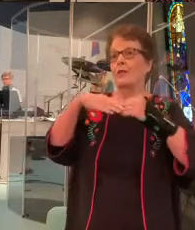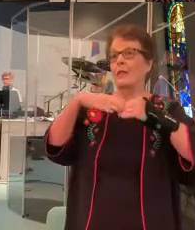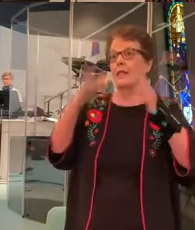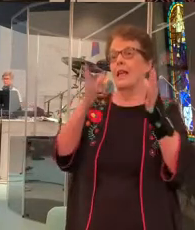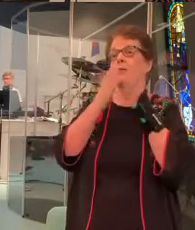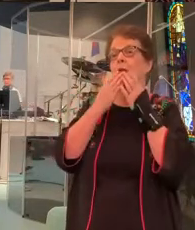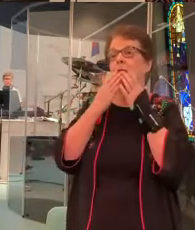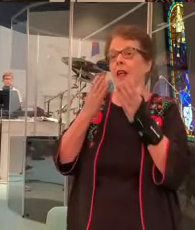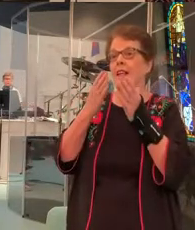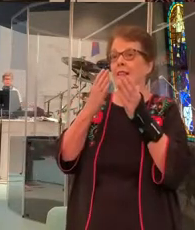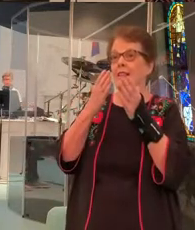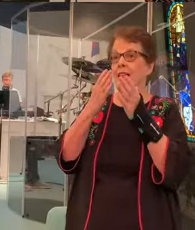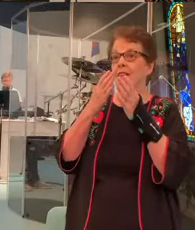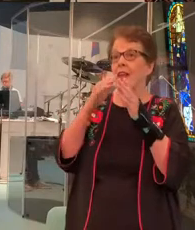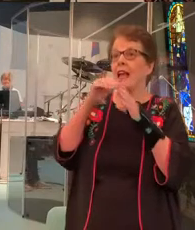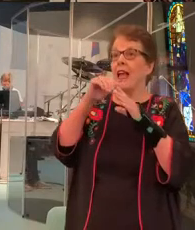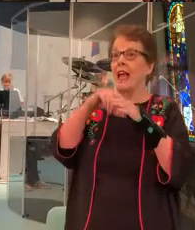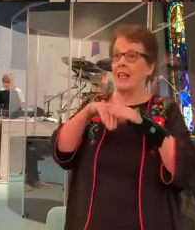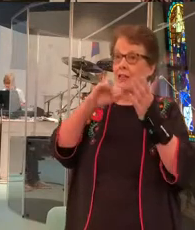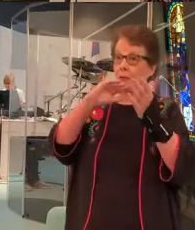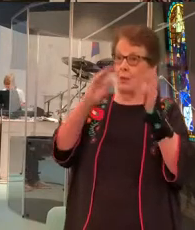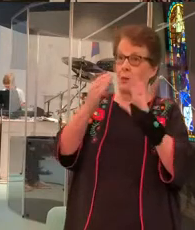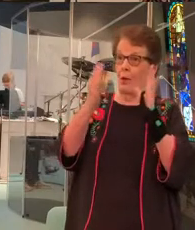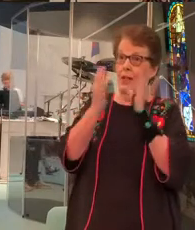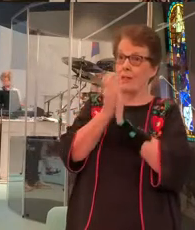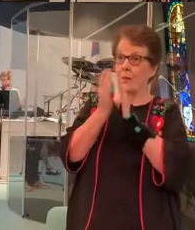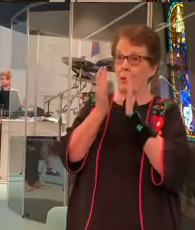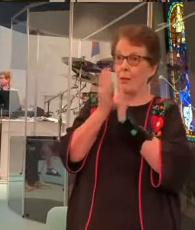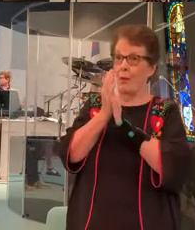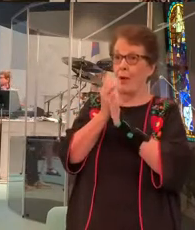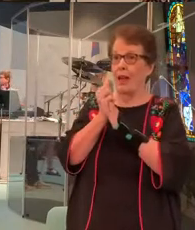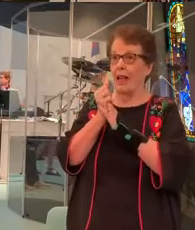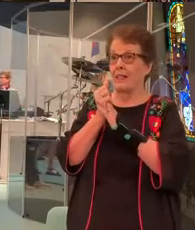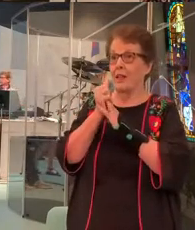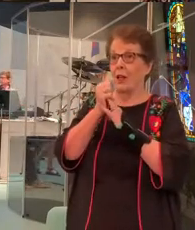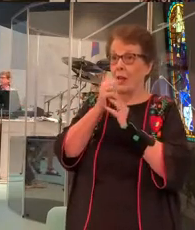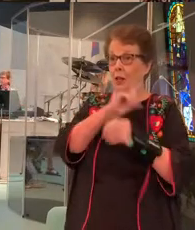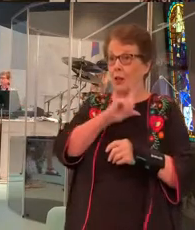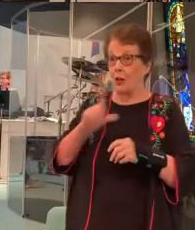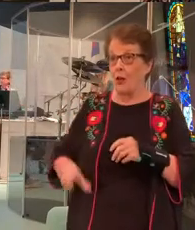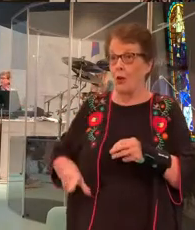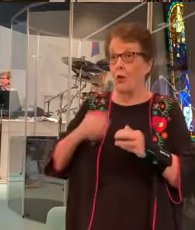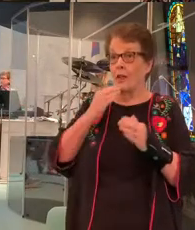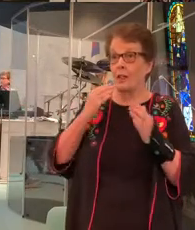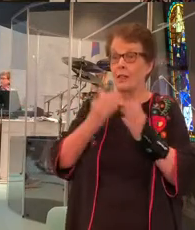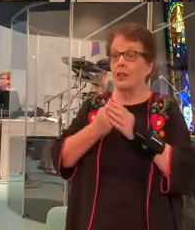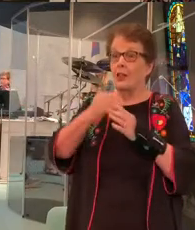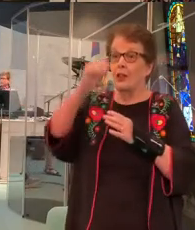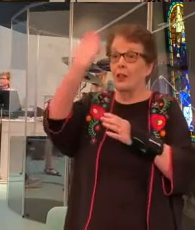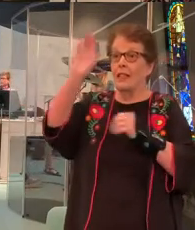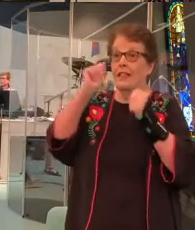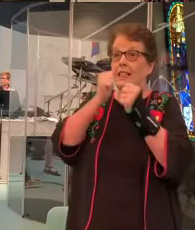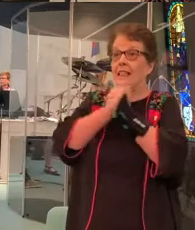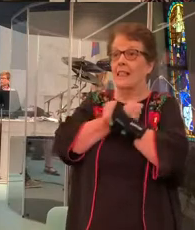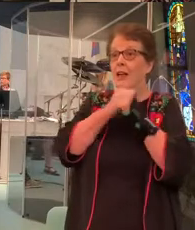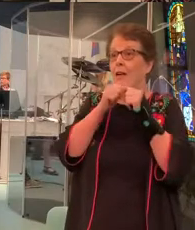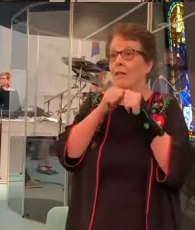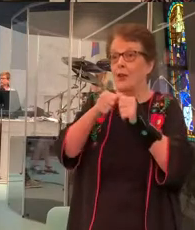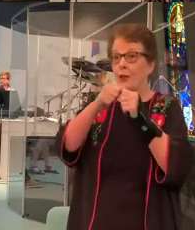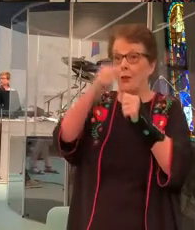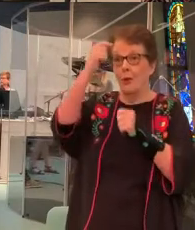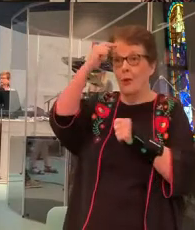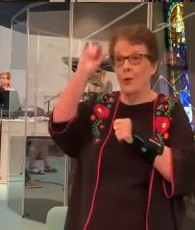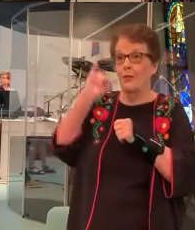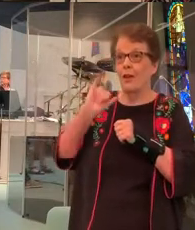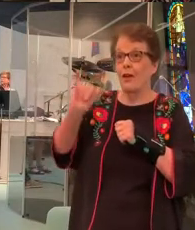praise. Give thanks to him and praise his name. For the Lord is good, and his love endures